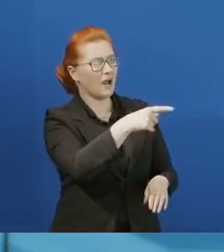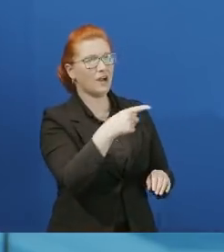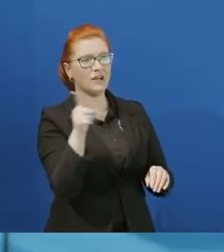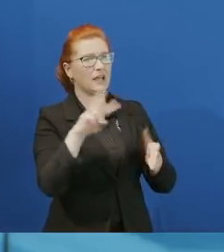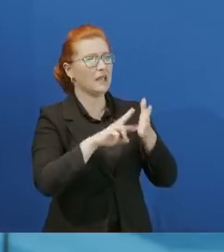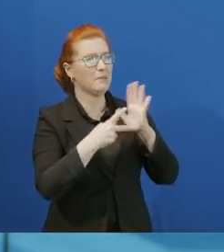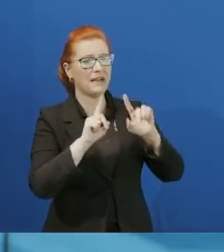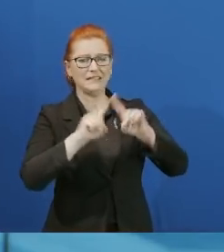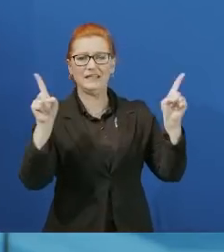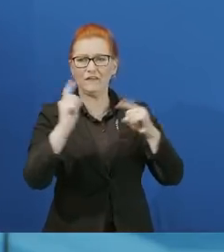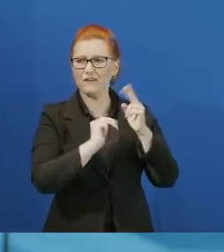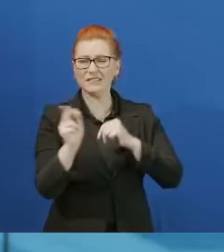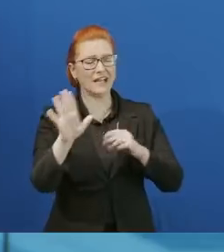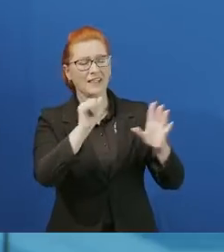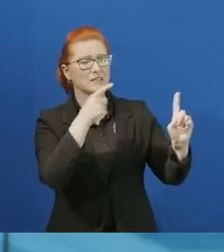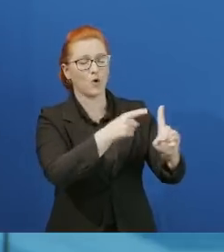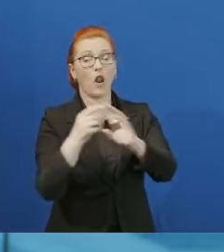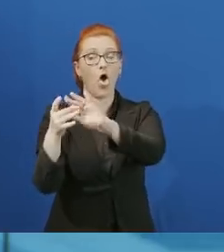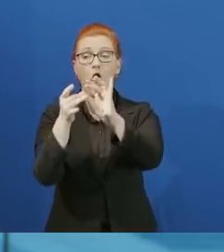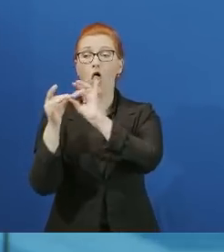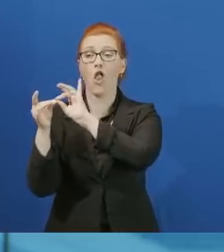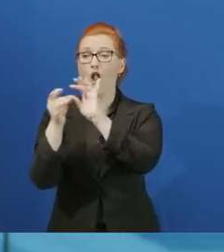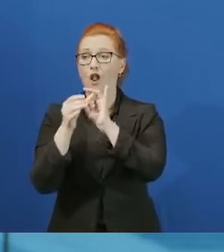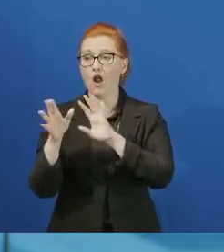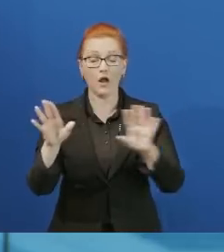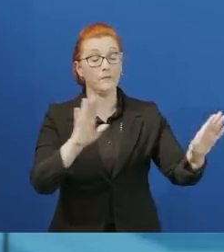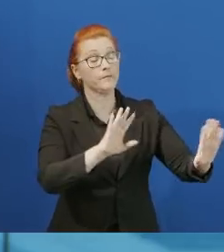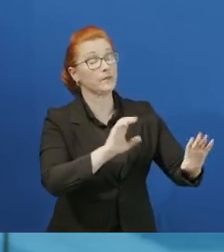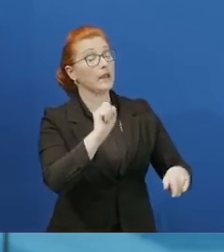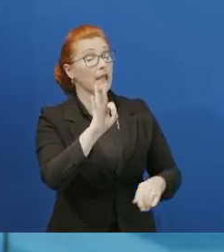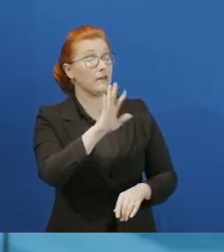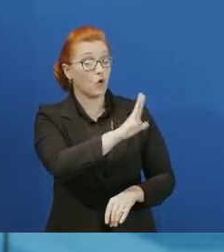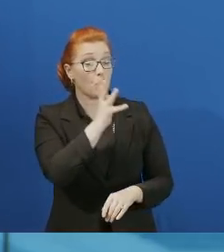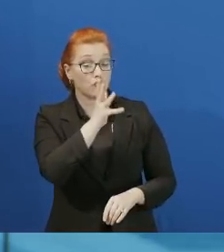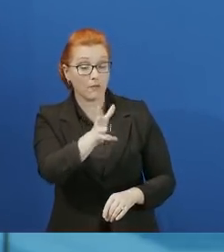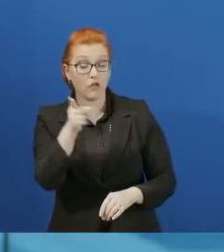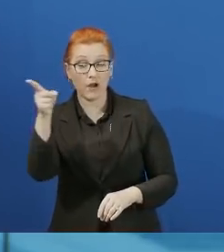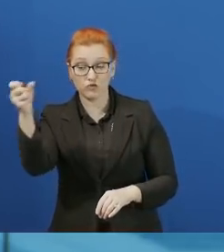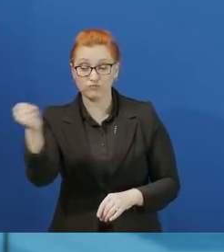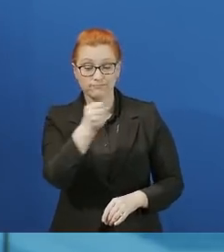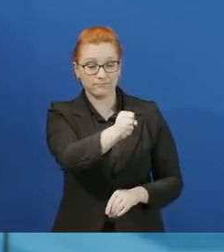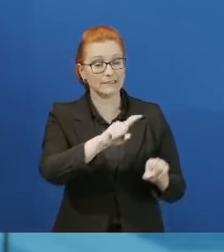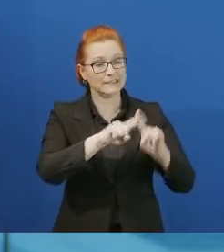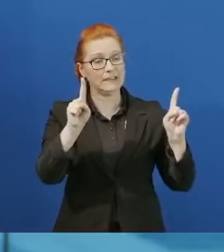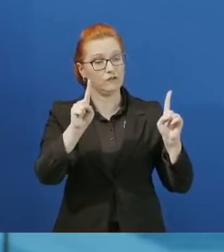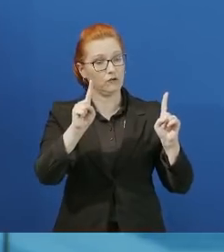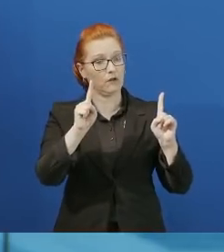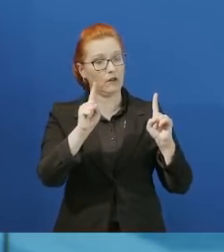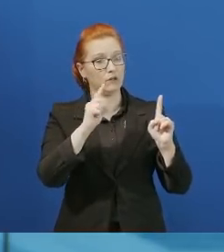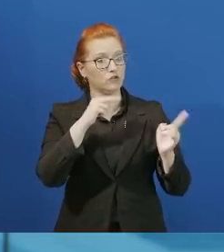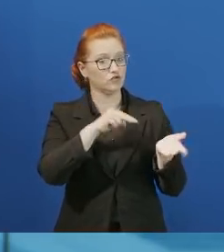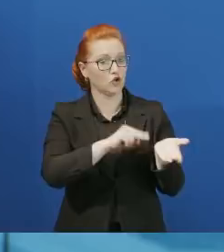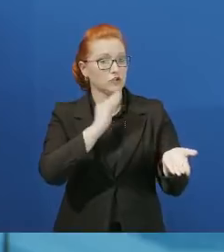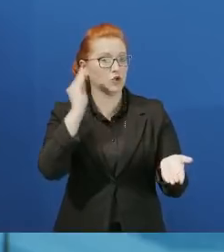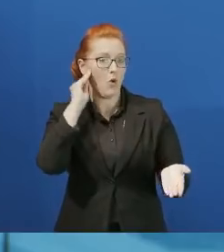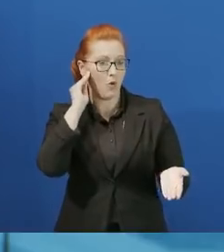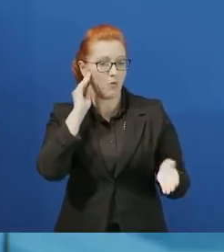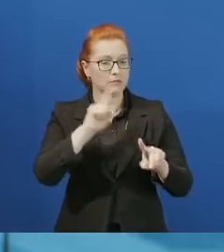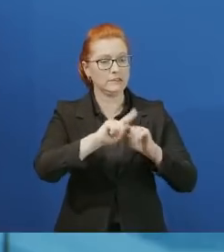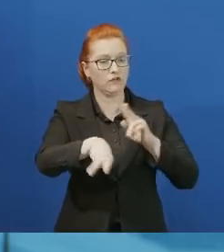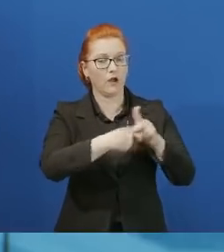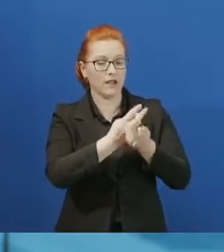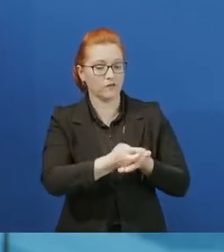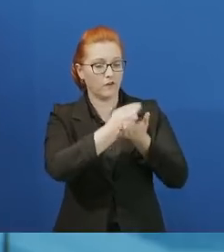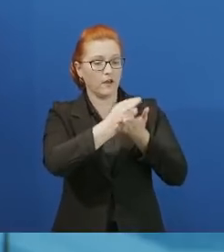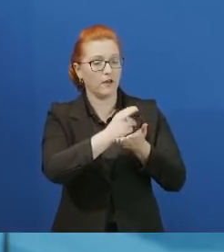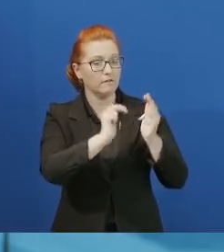the Like point. a In other different words, facility. if If you your had to mother move had to your go mom. to, let's say, a memory care facility or something else, why would